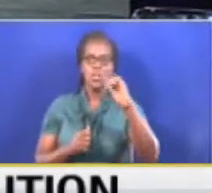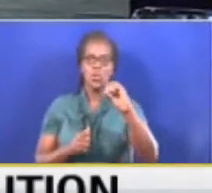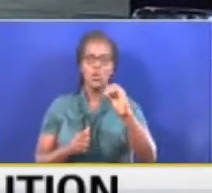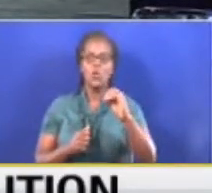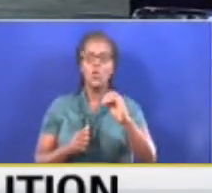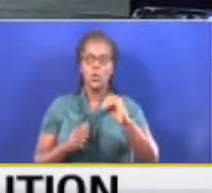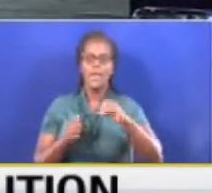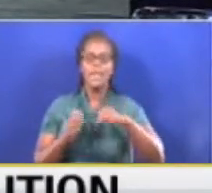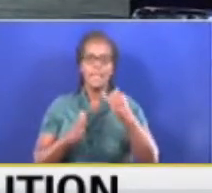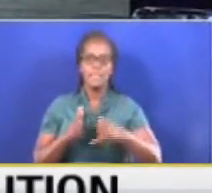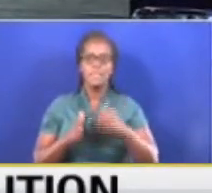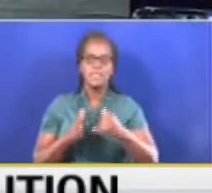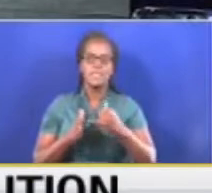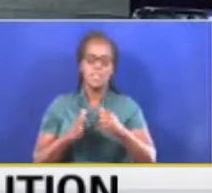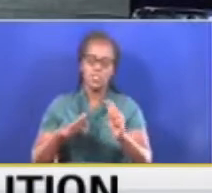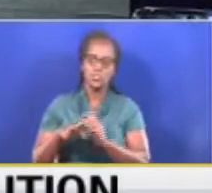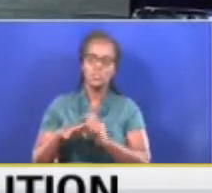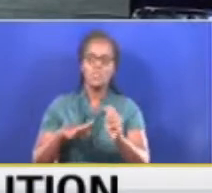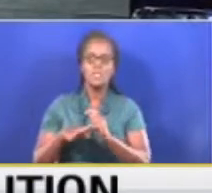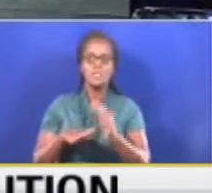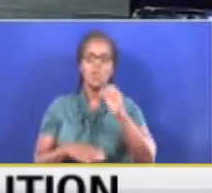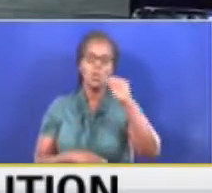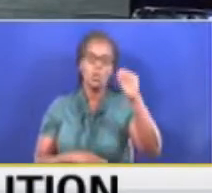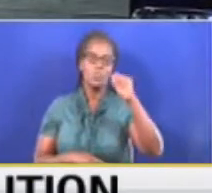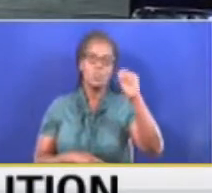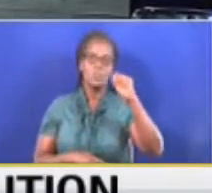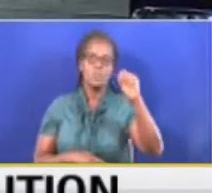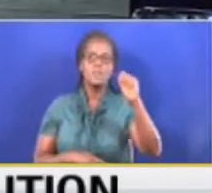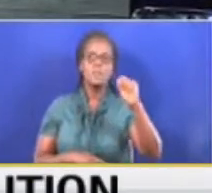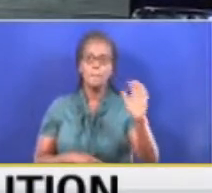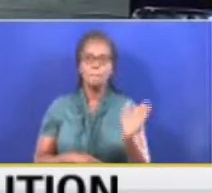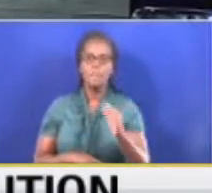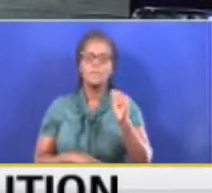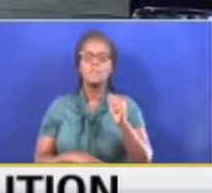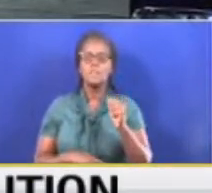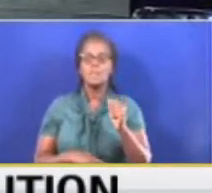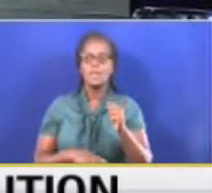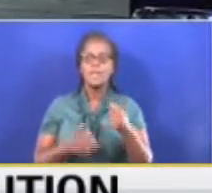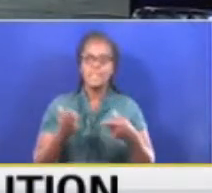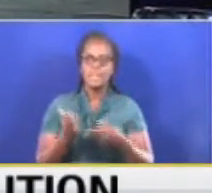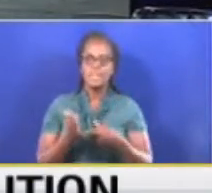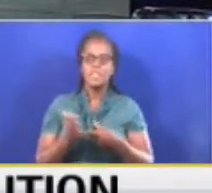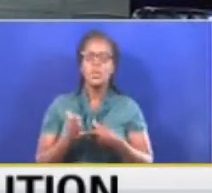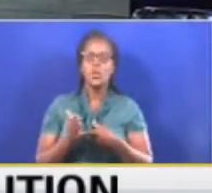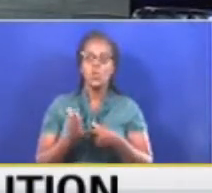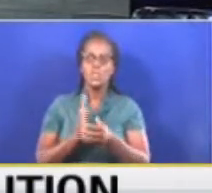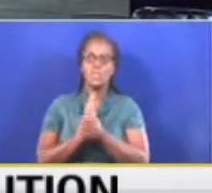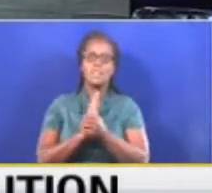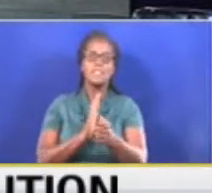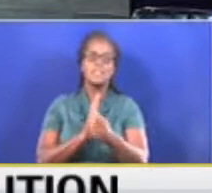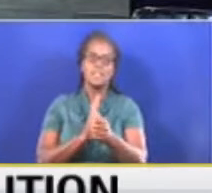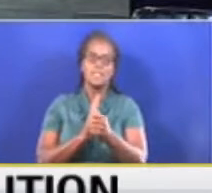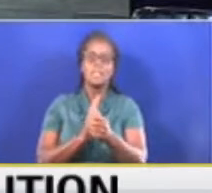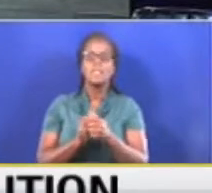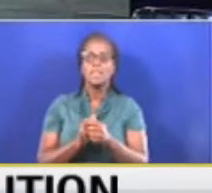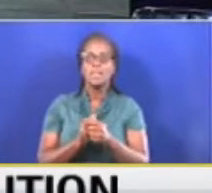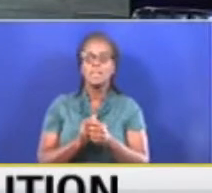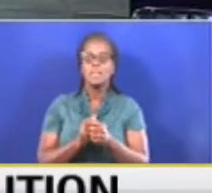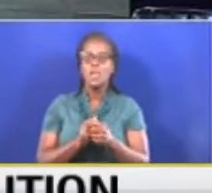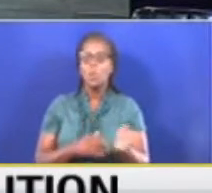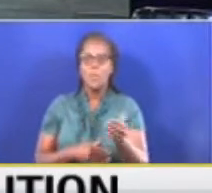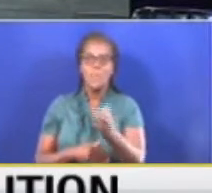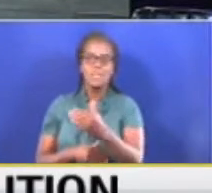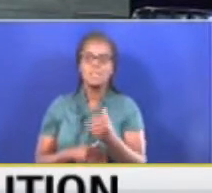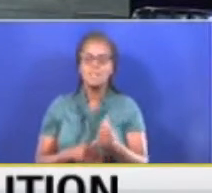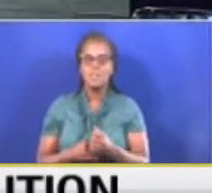Training Authority, Ms. Edna Carrillo, Digital Skills Program Manager at Immobilis, Abel Mutua,